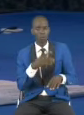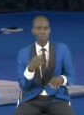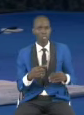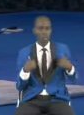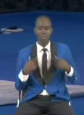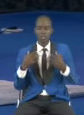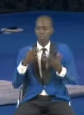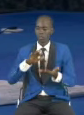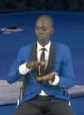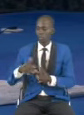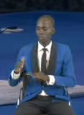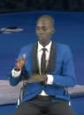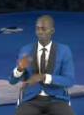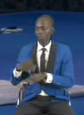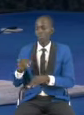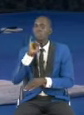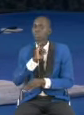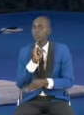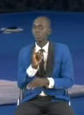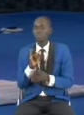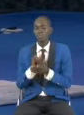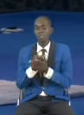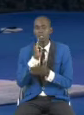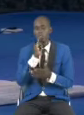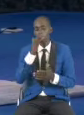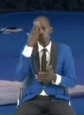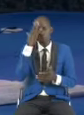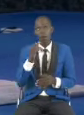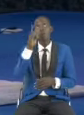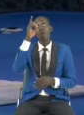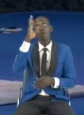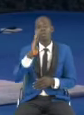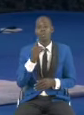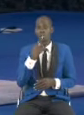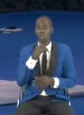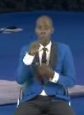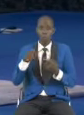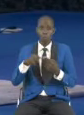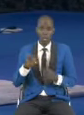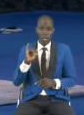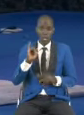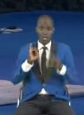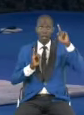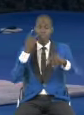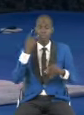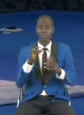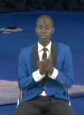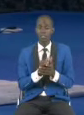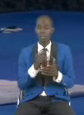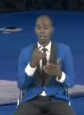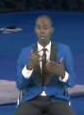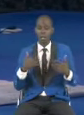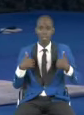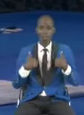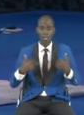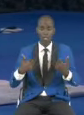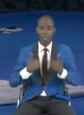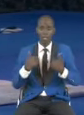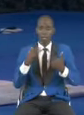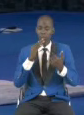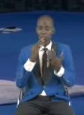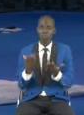God said, when I see that lamb had been sacrificed for you, and I see the sign